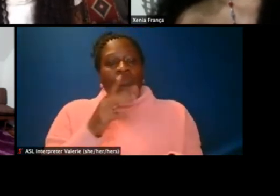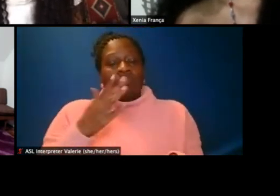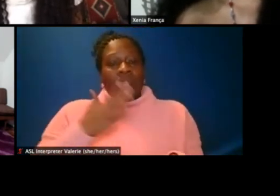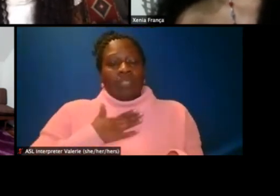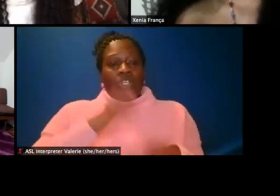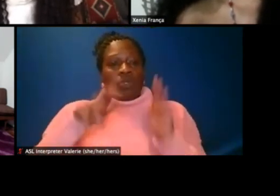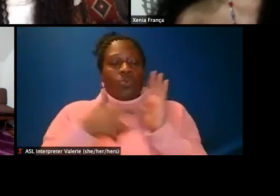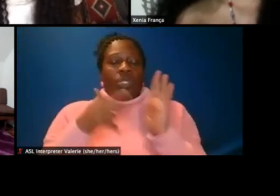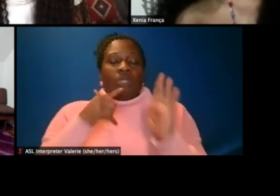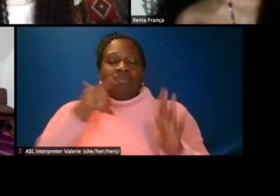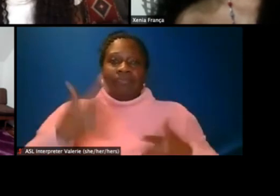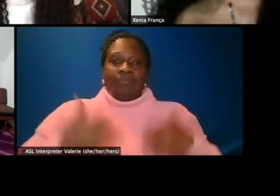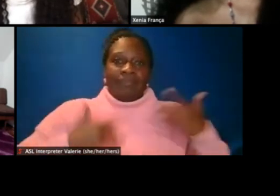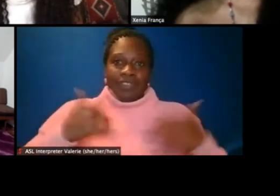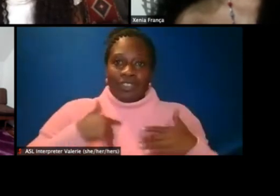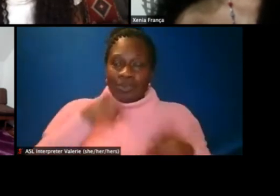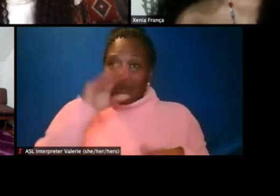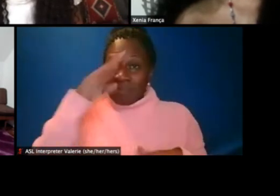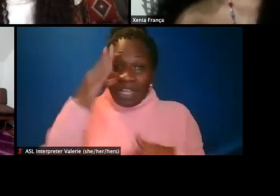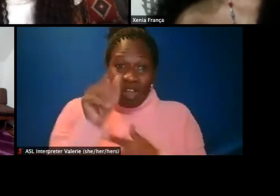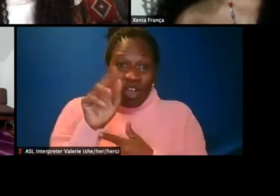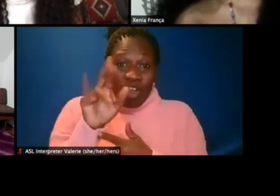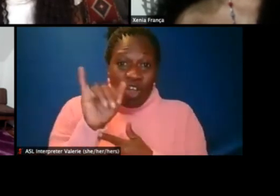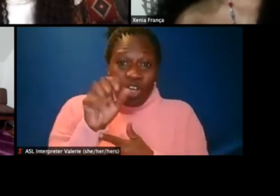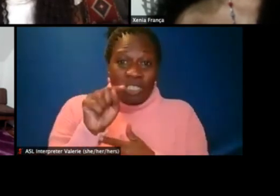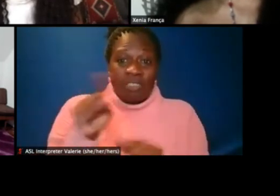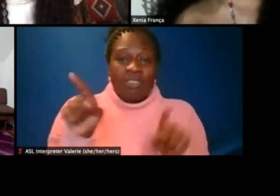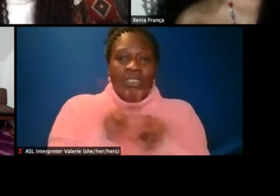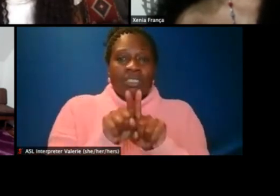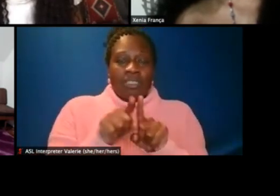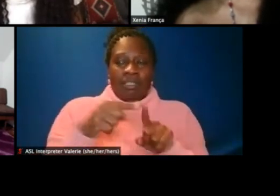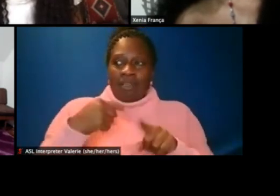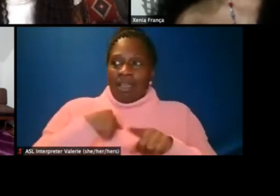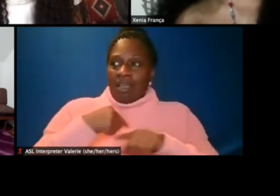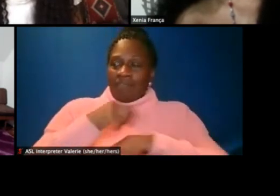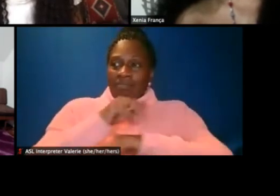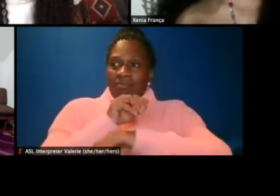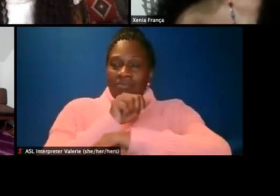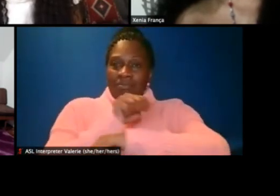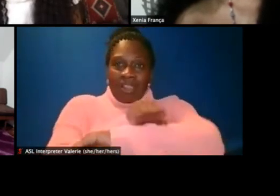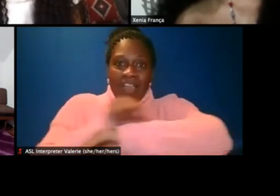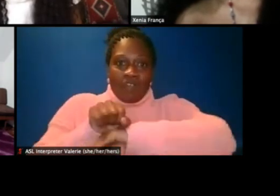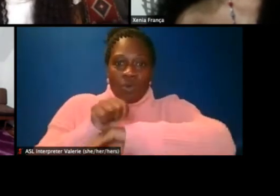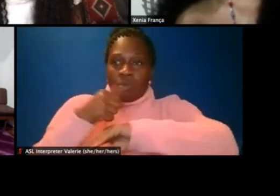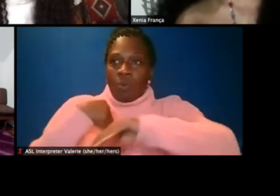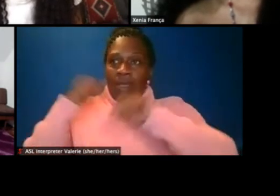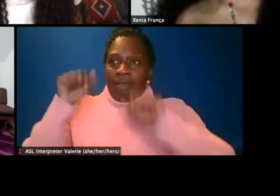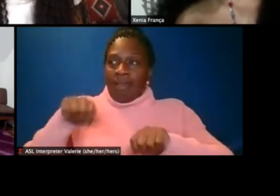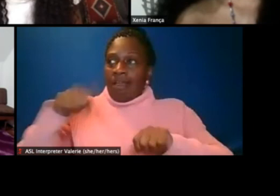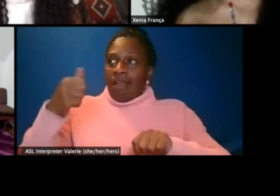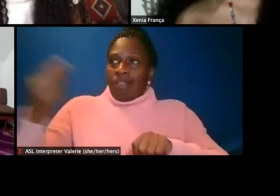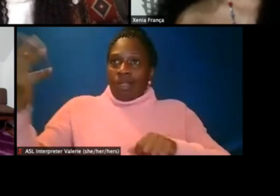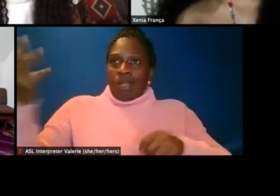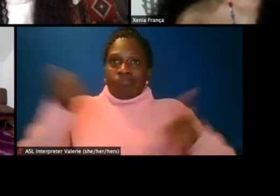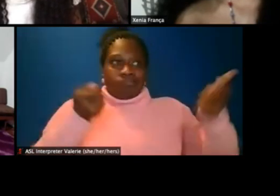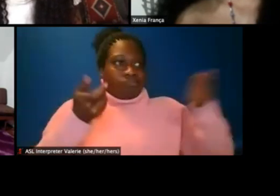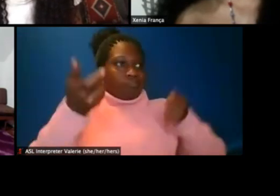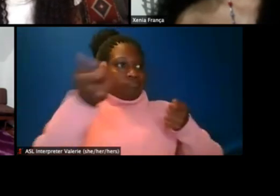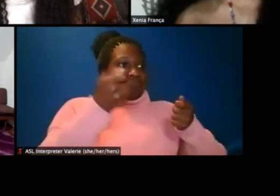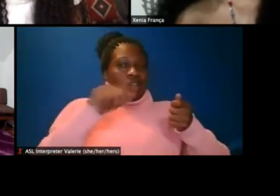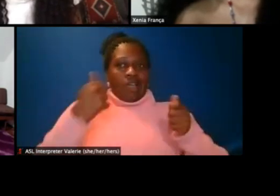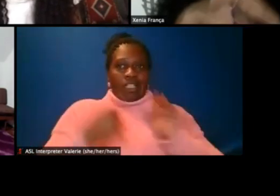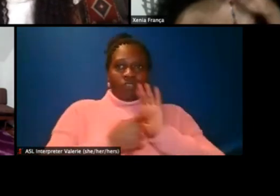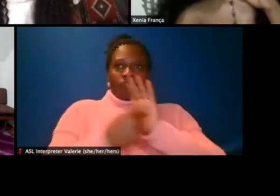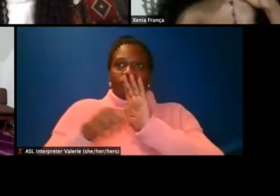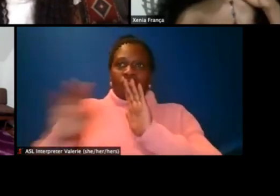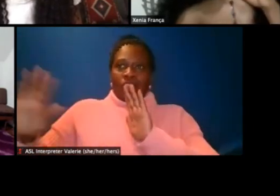I'm excited to be a Black artist, but also give a platform for other artists to